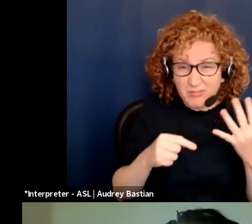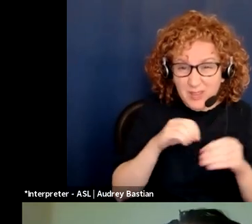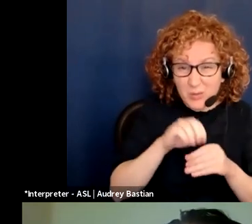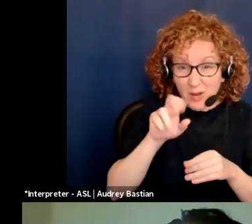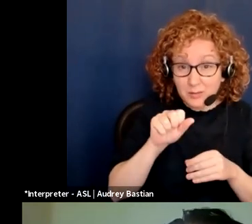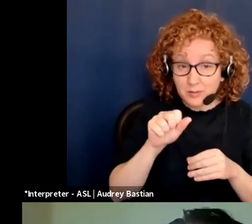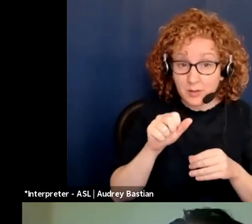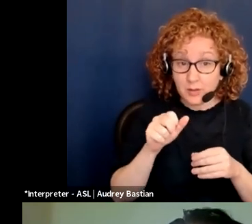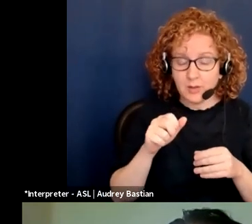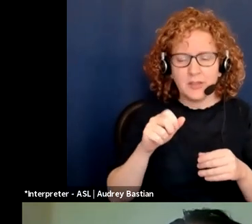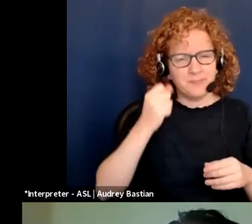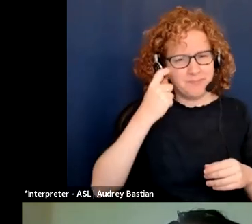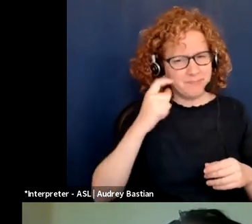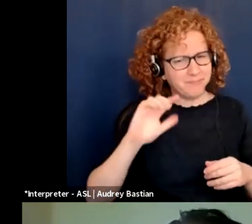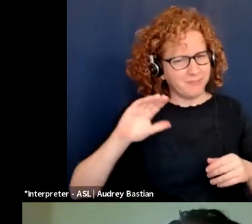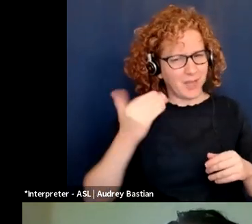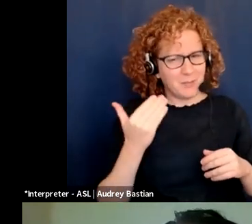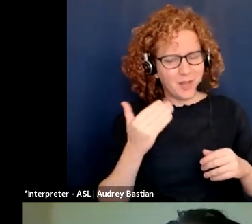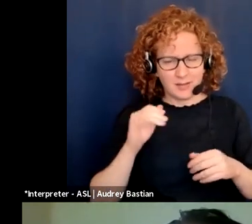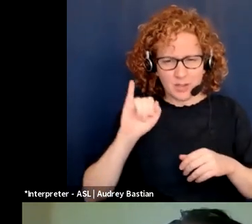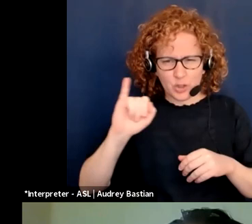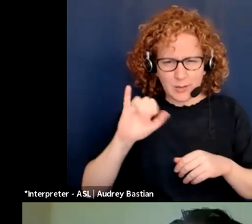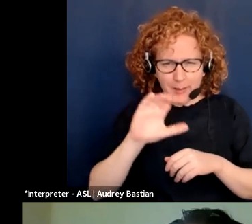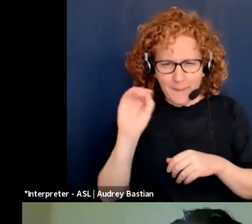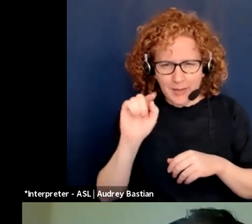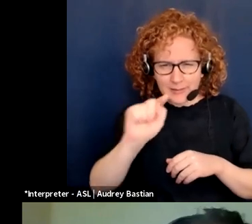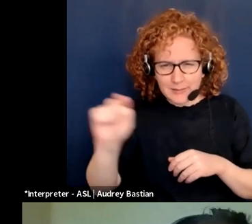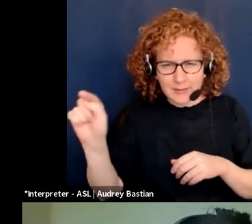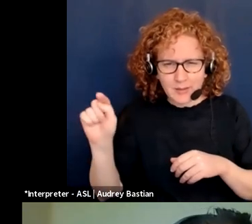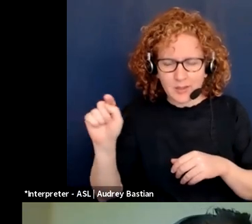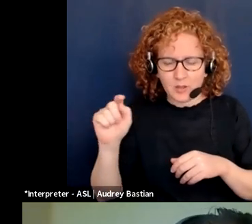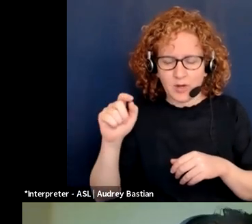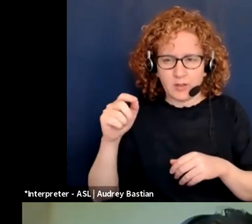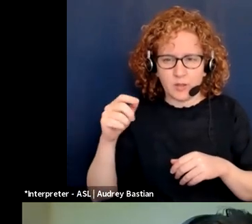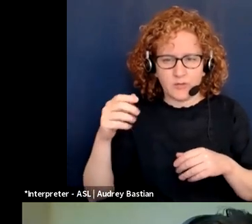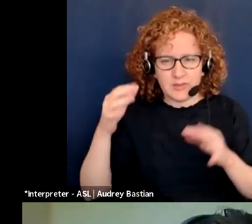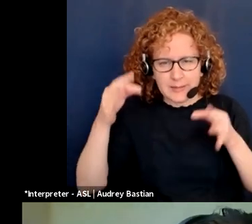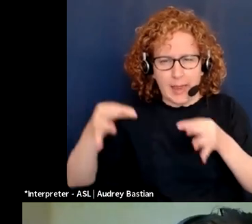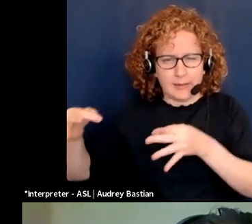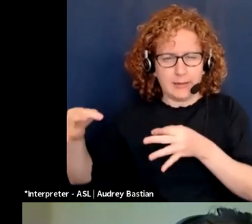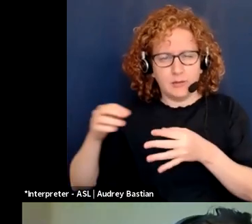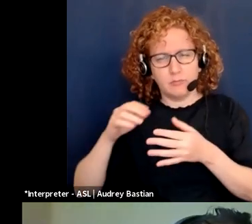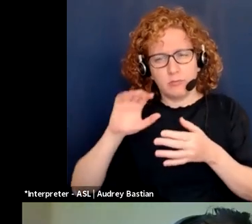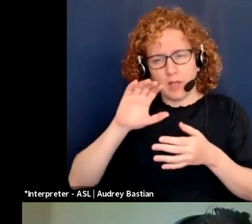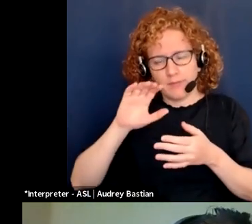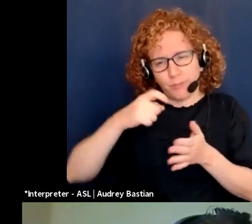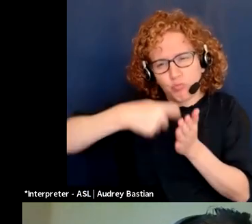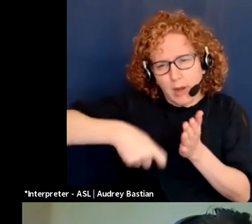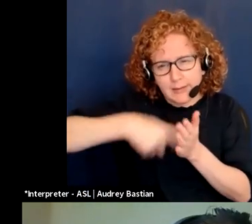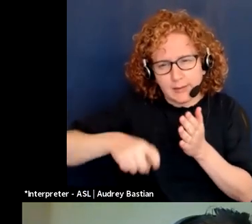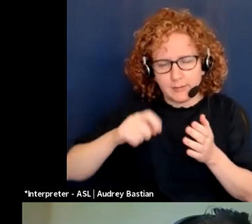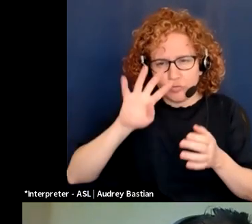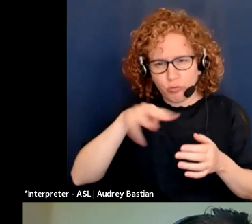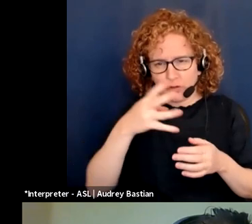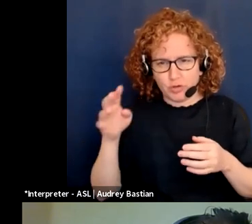States? It seems like insurance companies are driving a lot of the pricing structure for these devices, so many people are